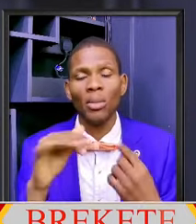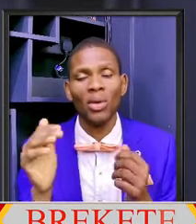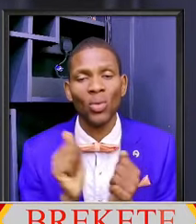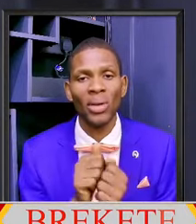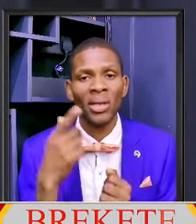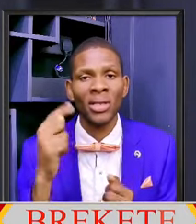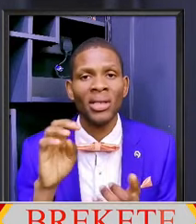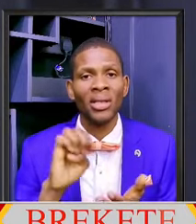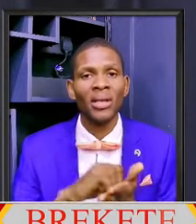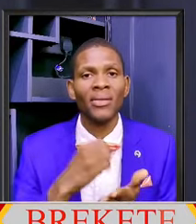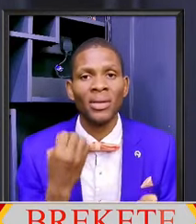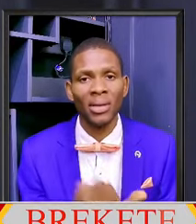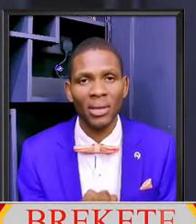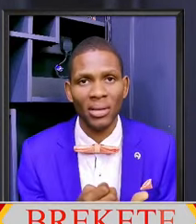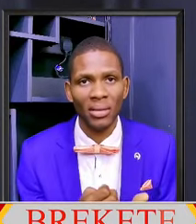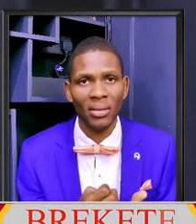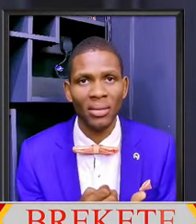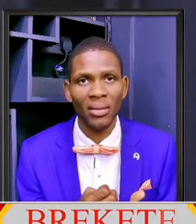evidence.